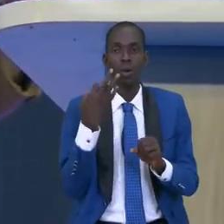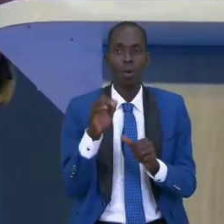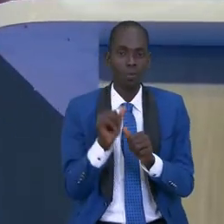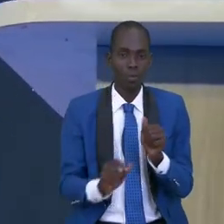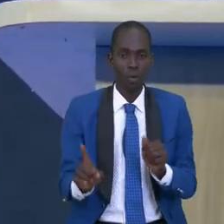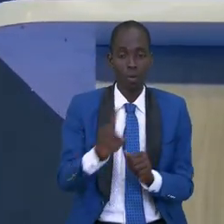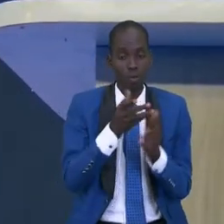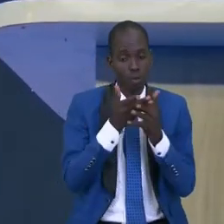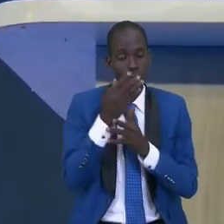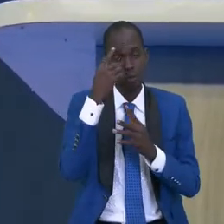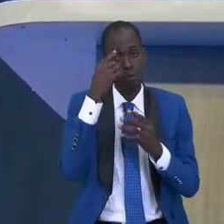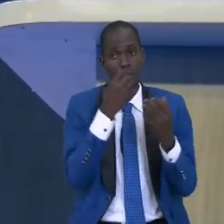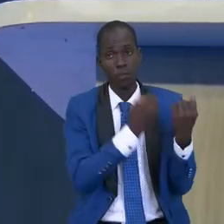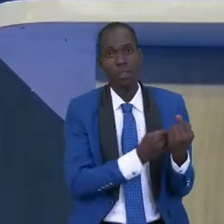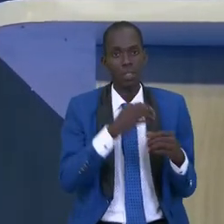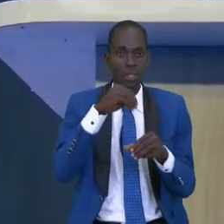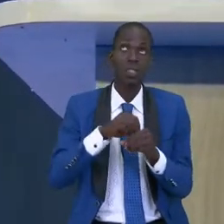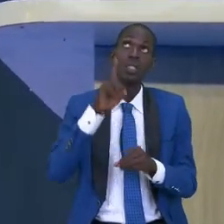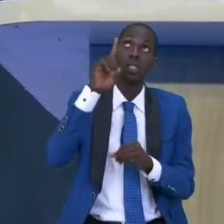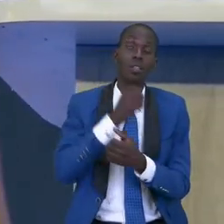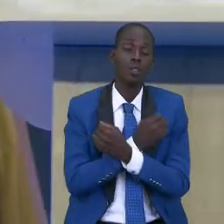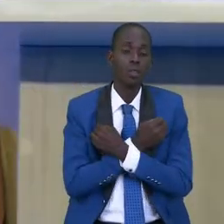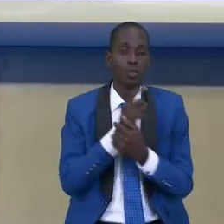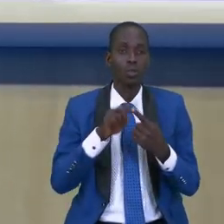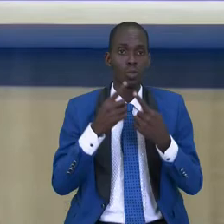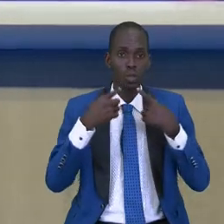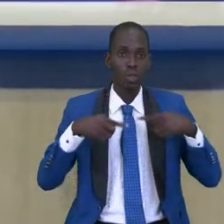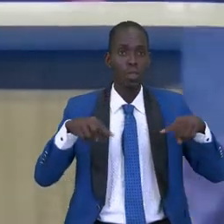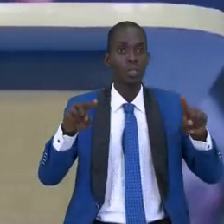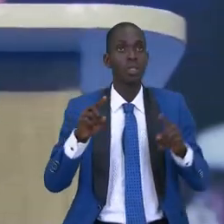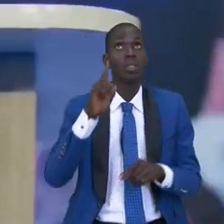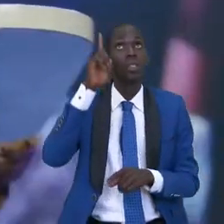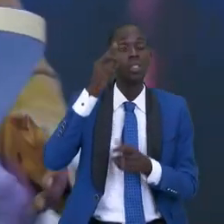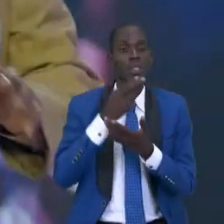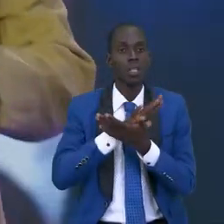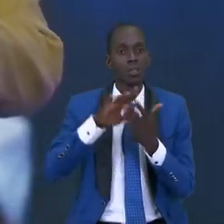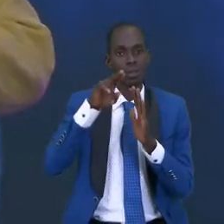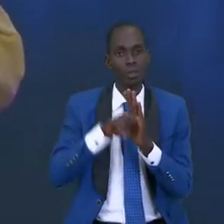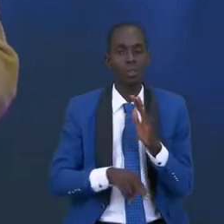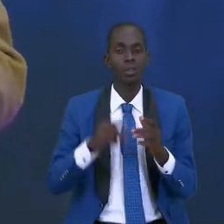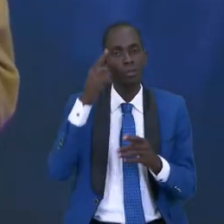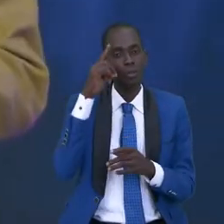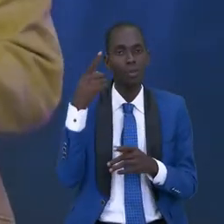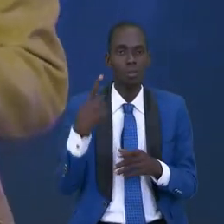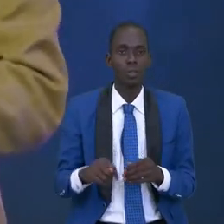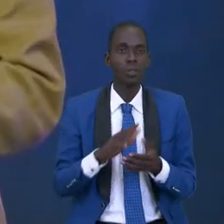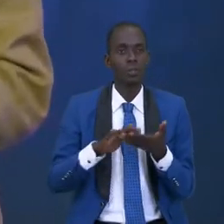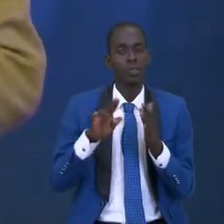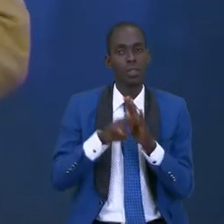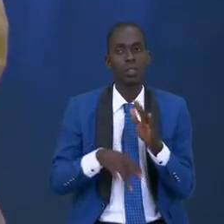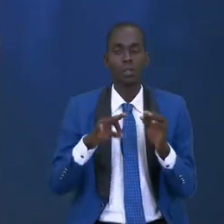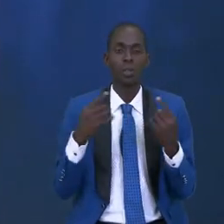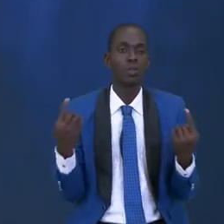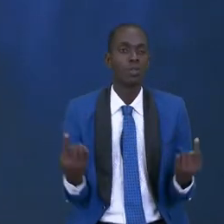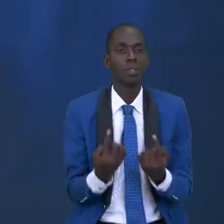through faith in his blood, to declare his righteousness for the remission of